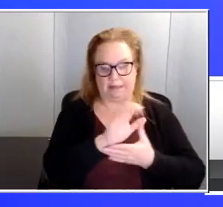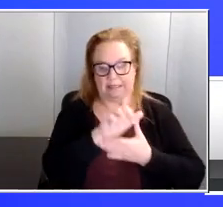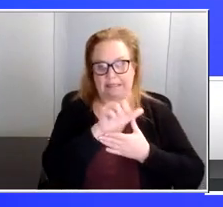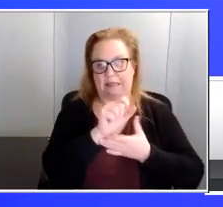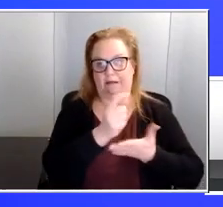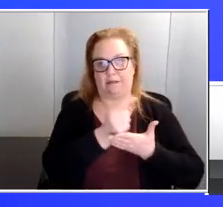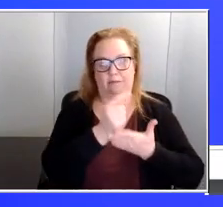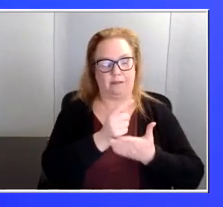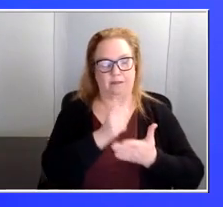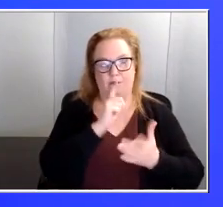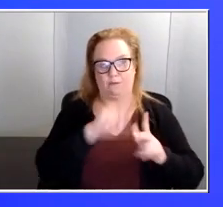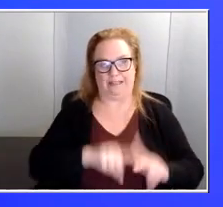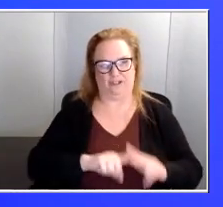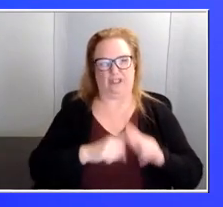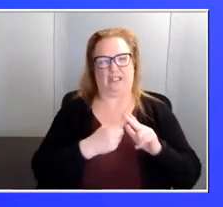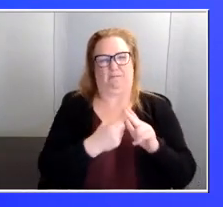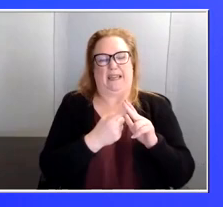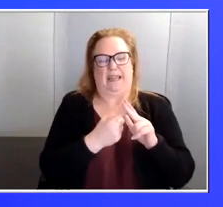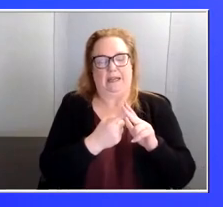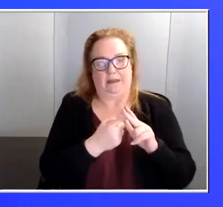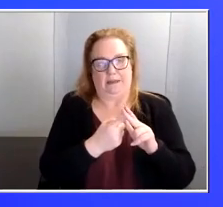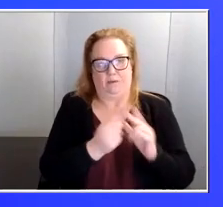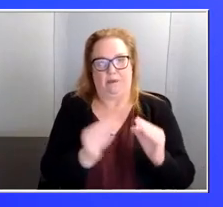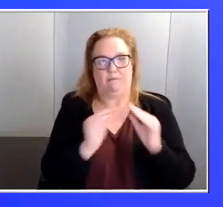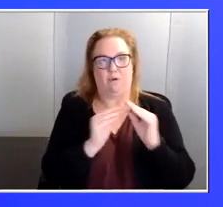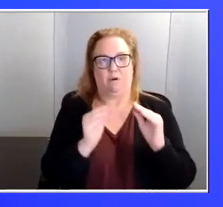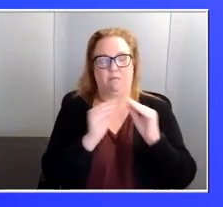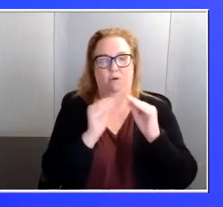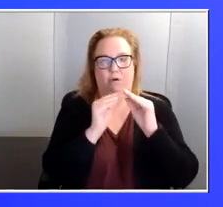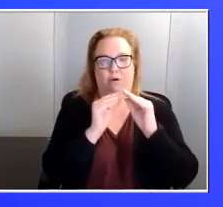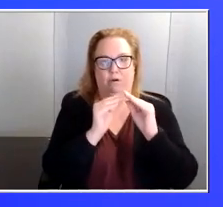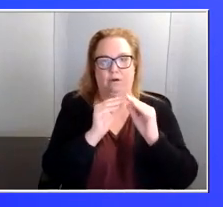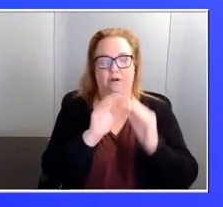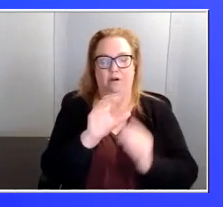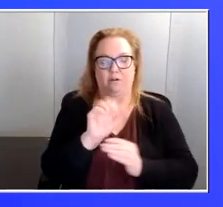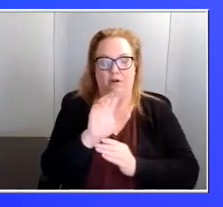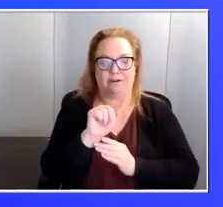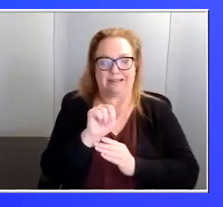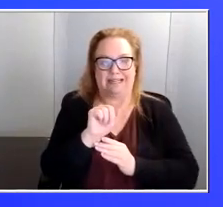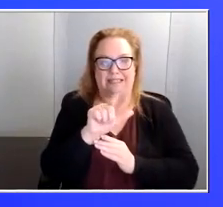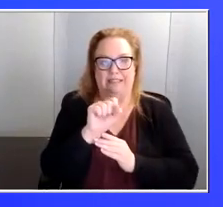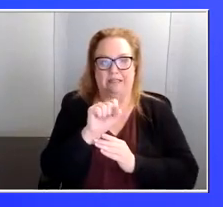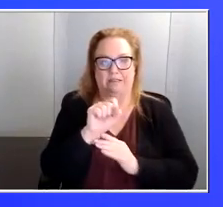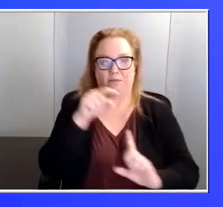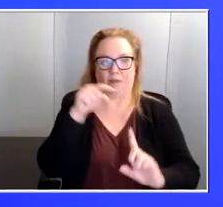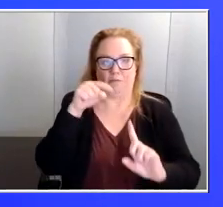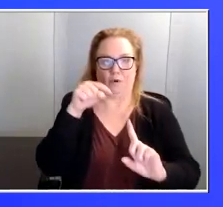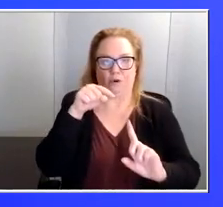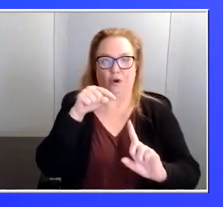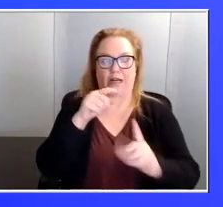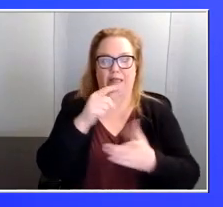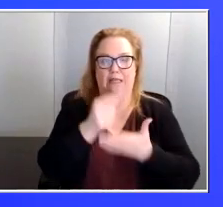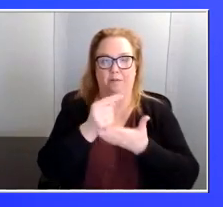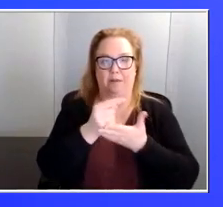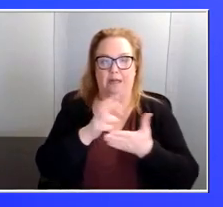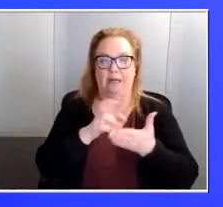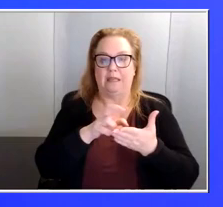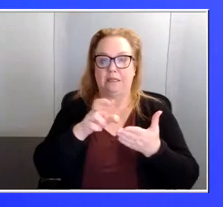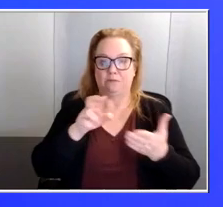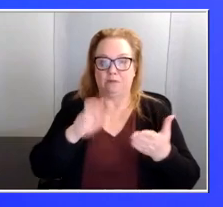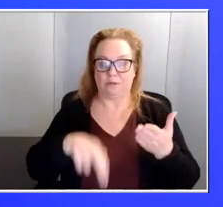tip of the iceberg. You know, we have more and more of these bispecific and CAR T cell with more targeted therapy. These results, I'll tell